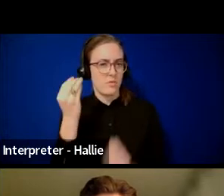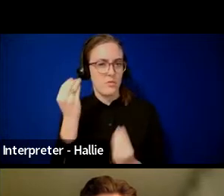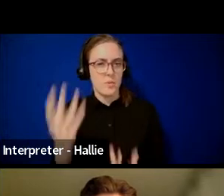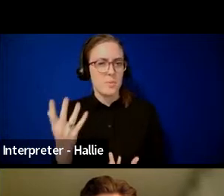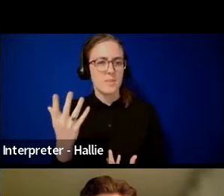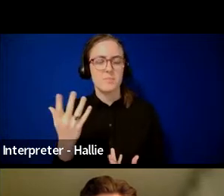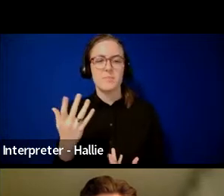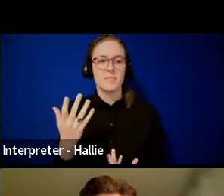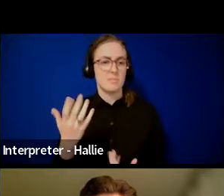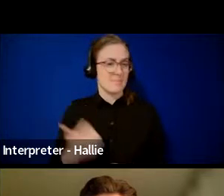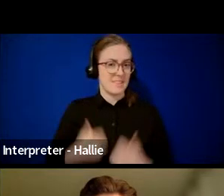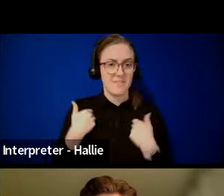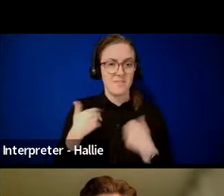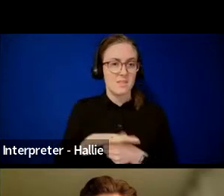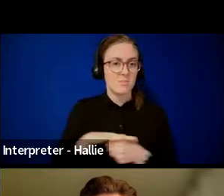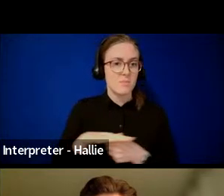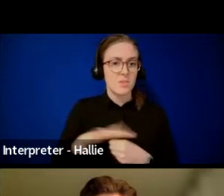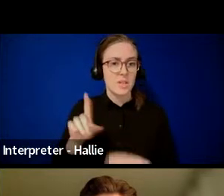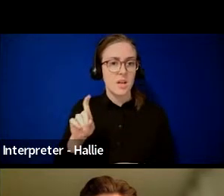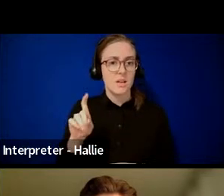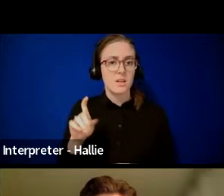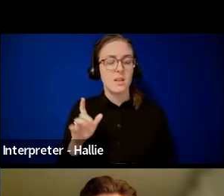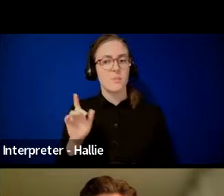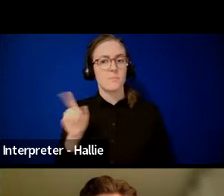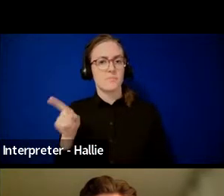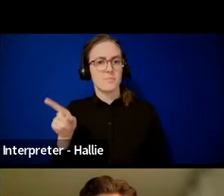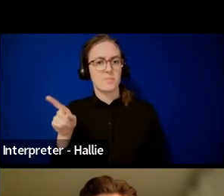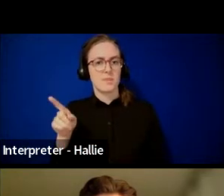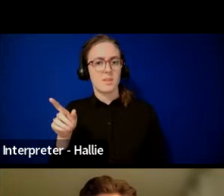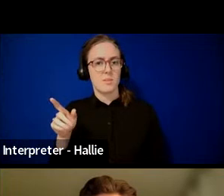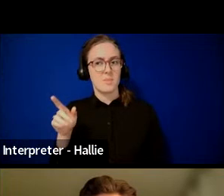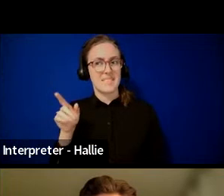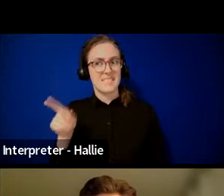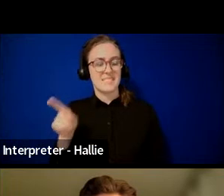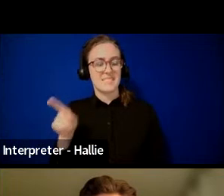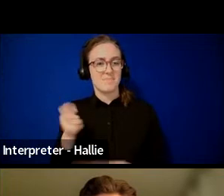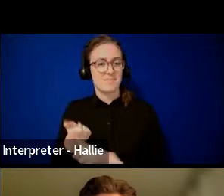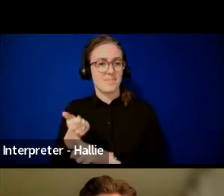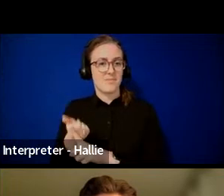the area? Was he a resident